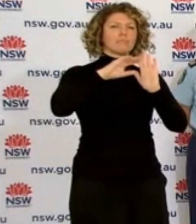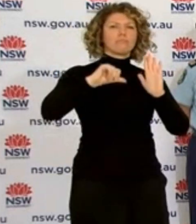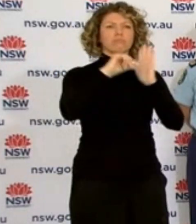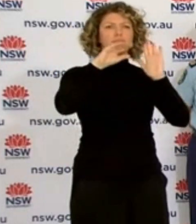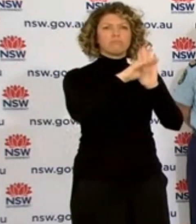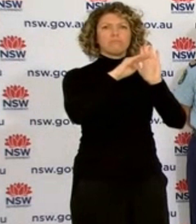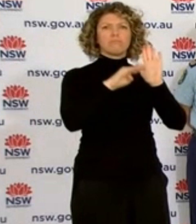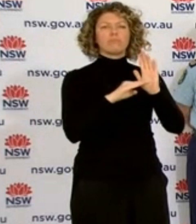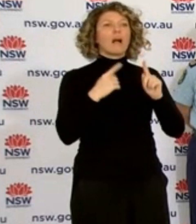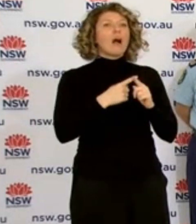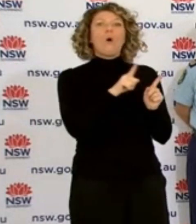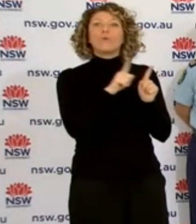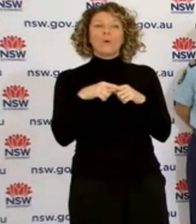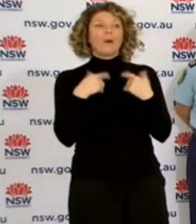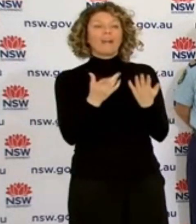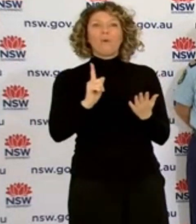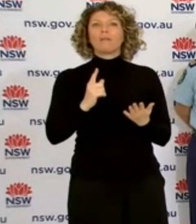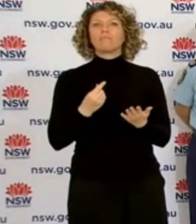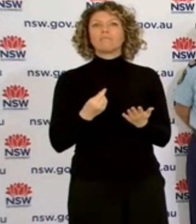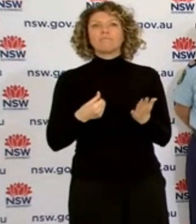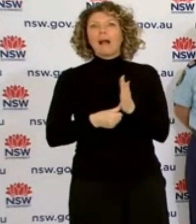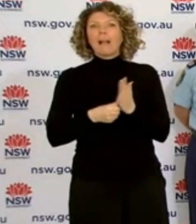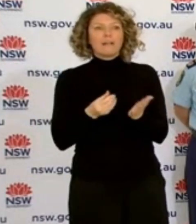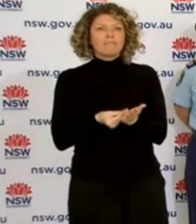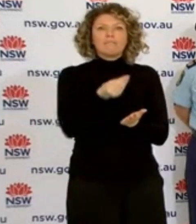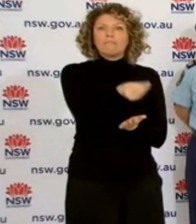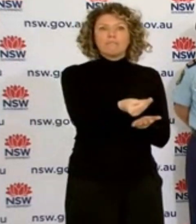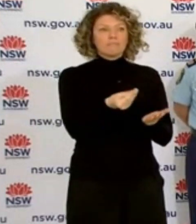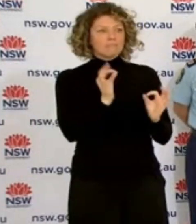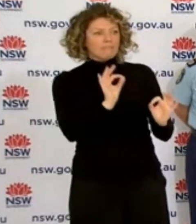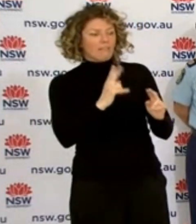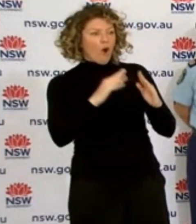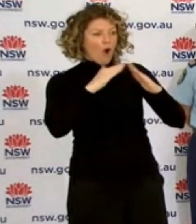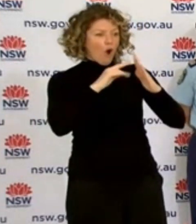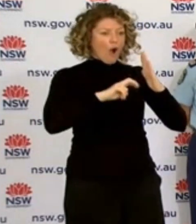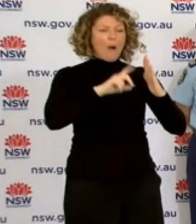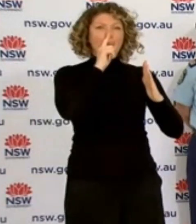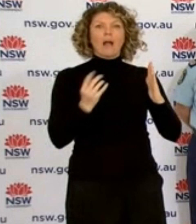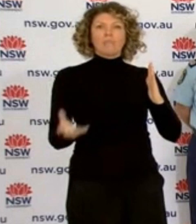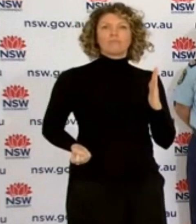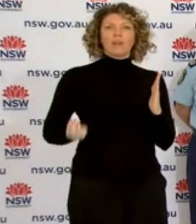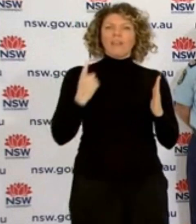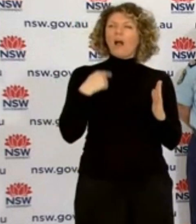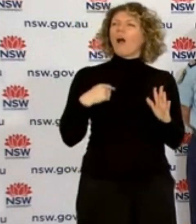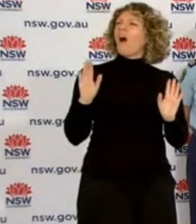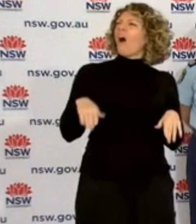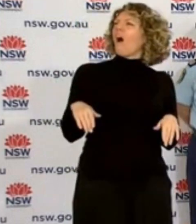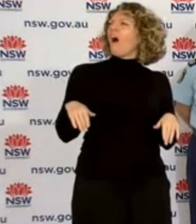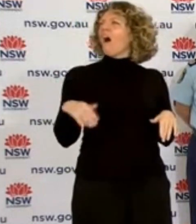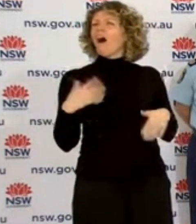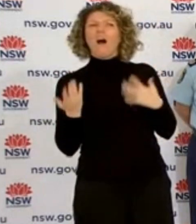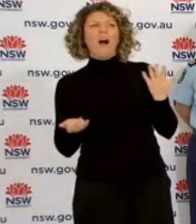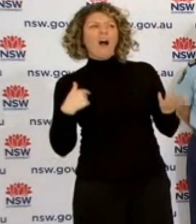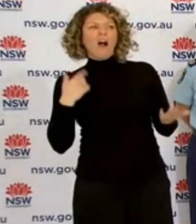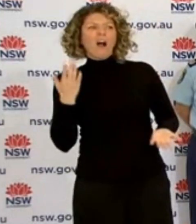the isolation payment. So again, there should be no reason why anyone even second guesses having a test, because there